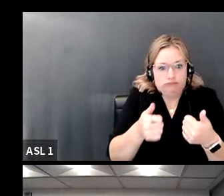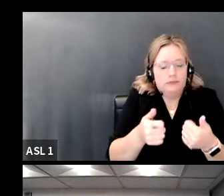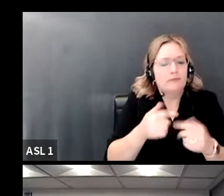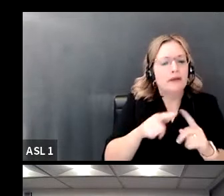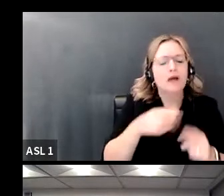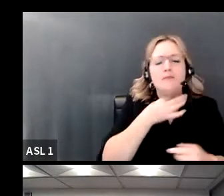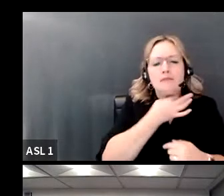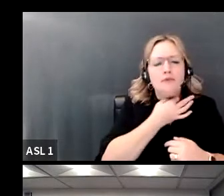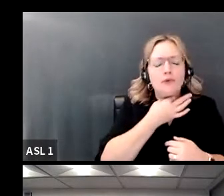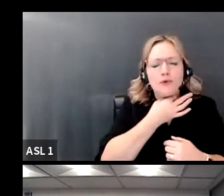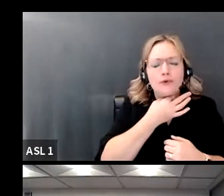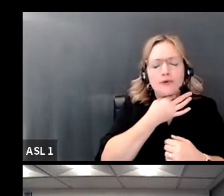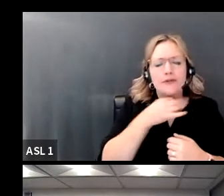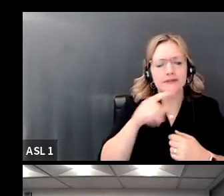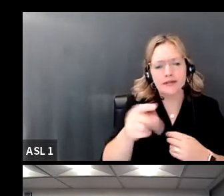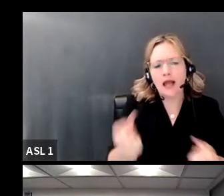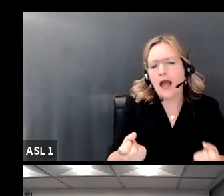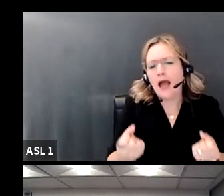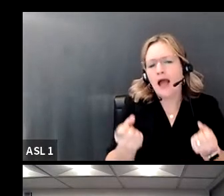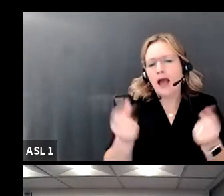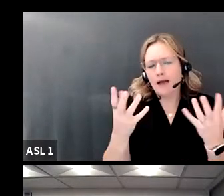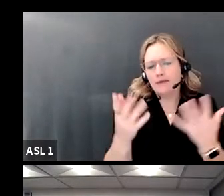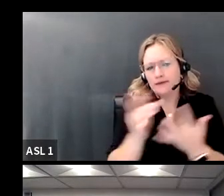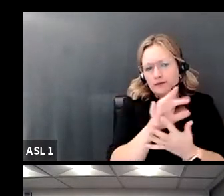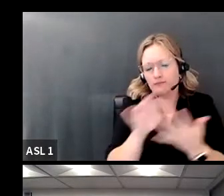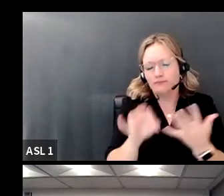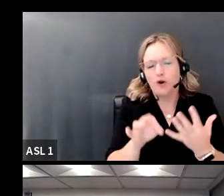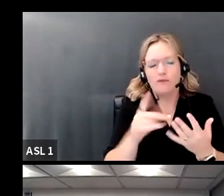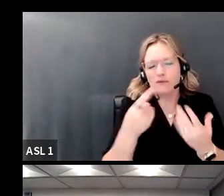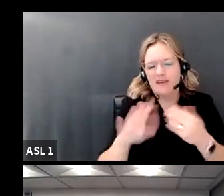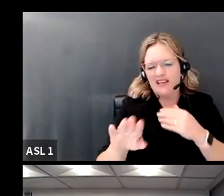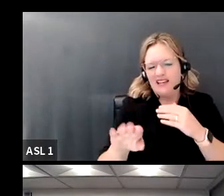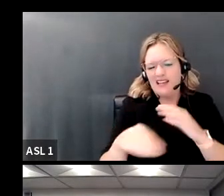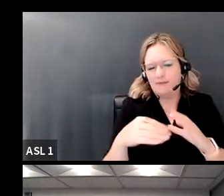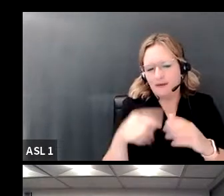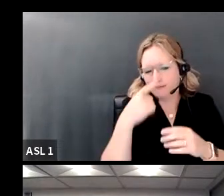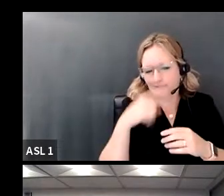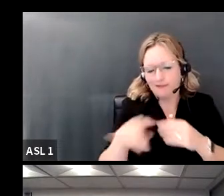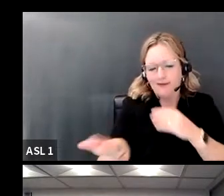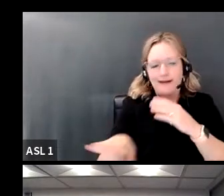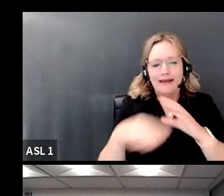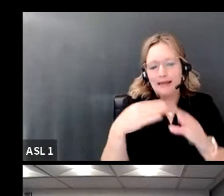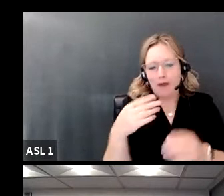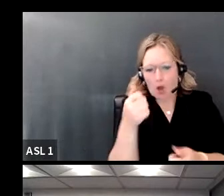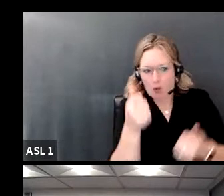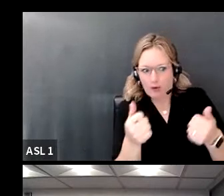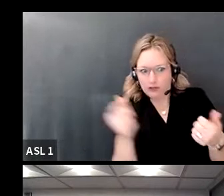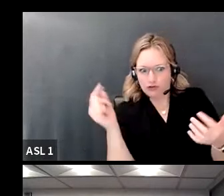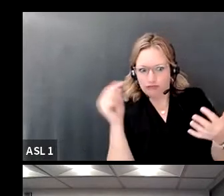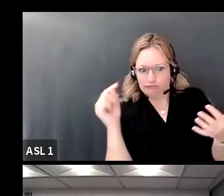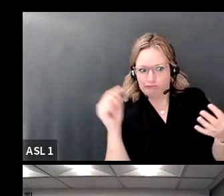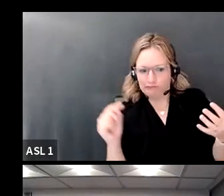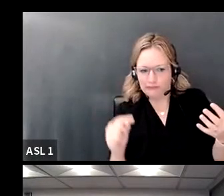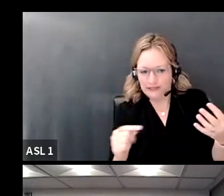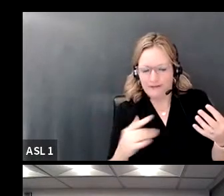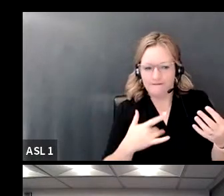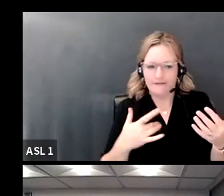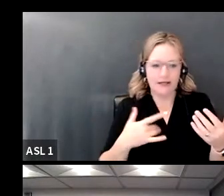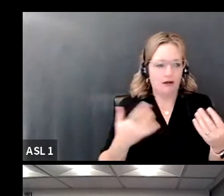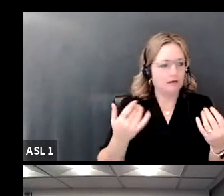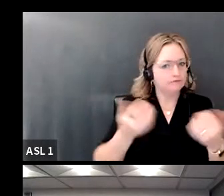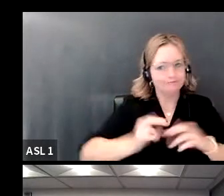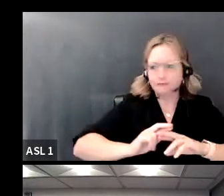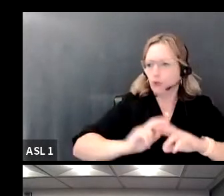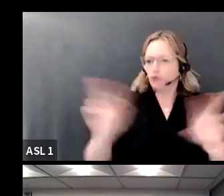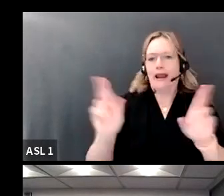options or even if you could send me an email and tell me more specifically which ones would be ready to go